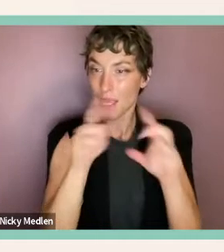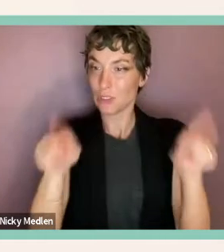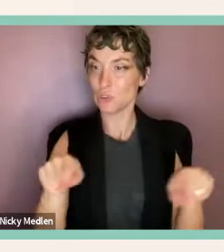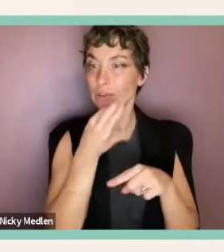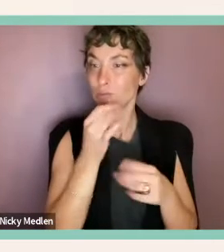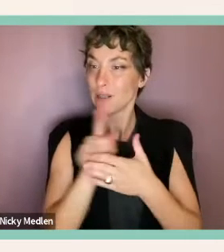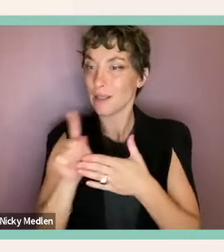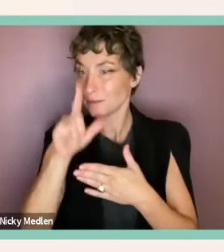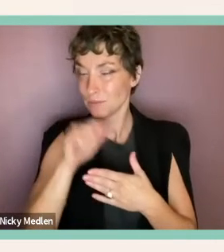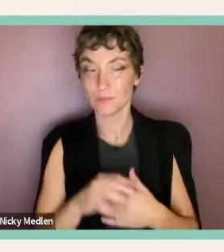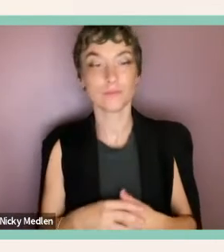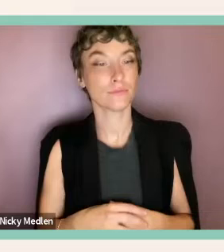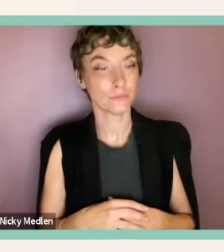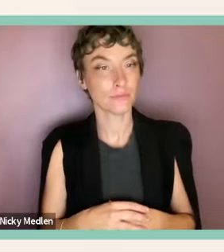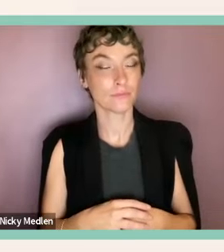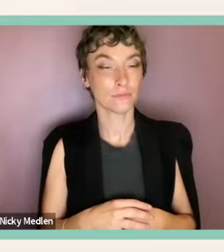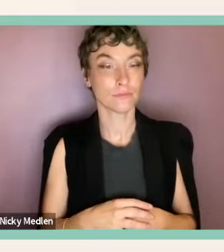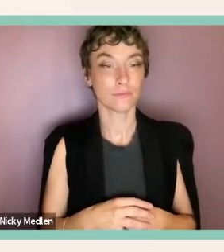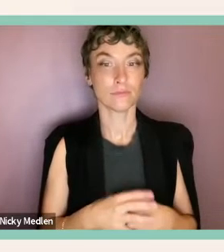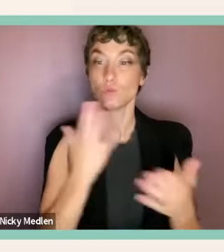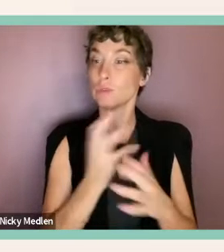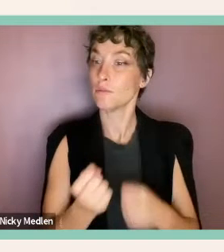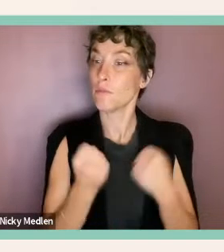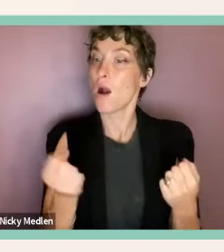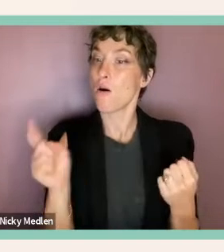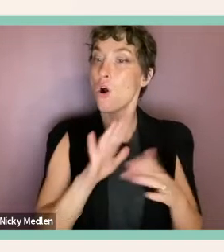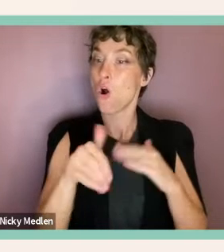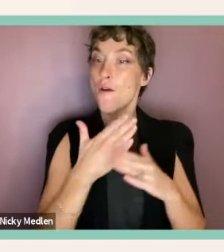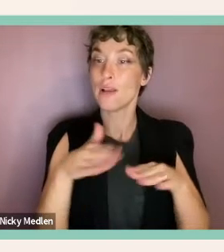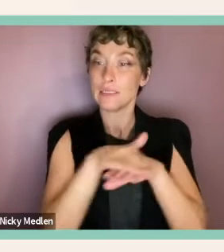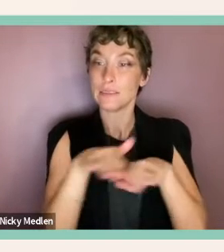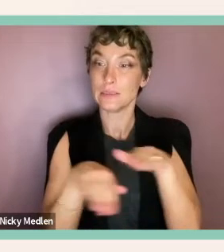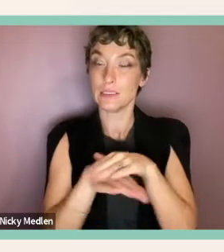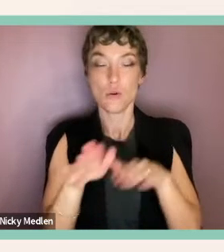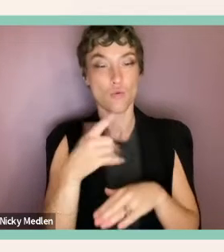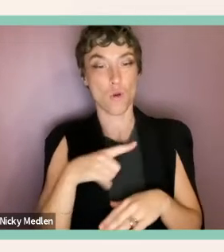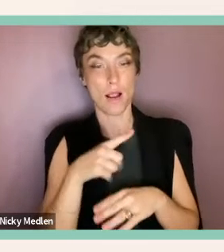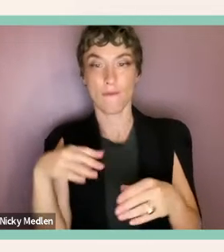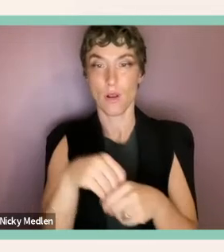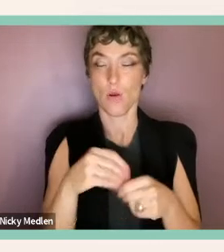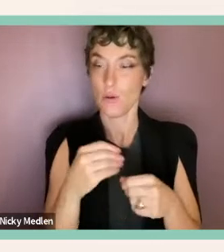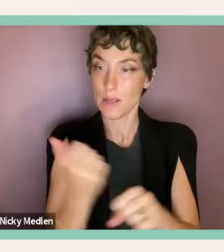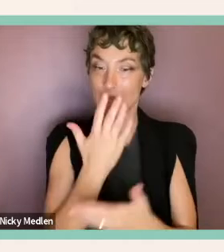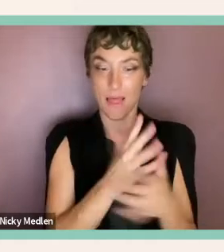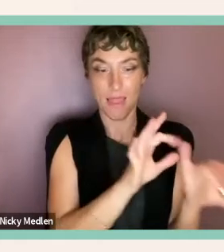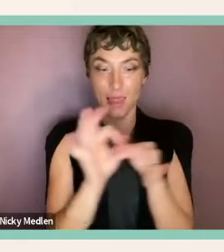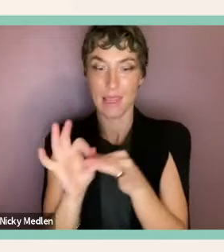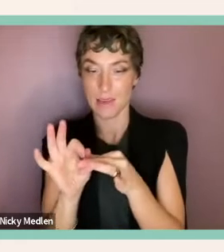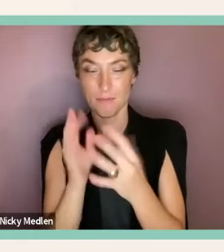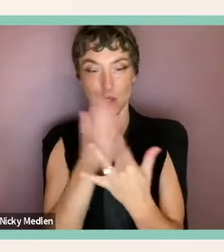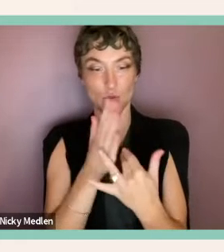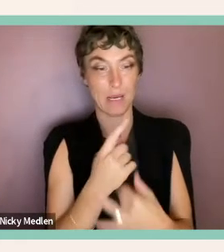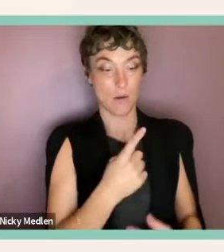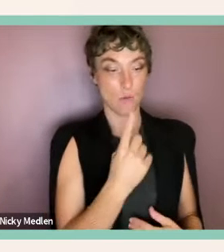All right, now, as I said, one of the really powerful things about intersectionality and why we use this is that it makes links between who we are in